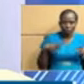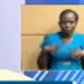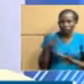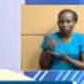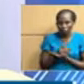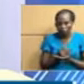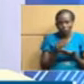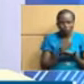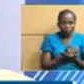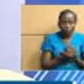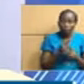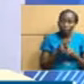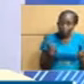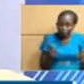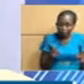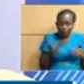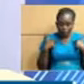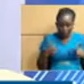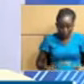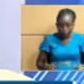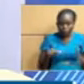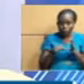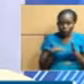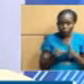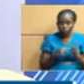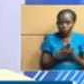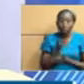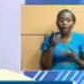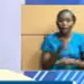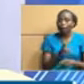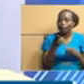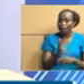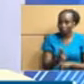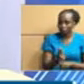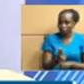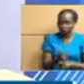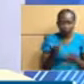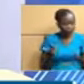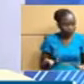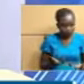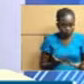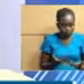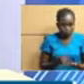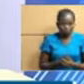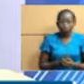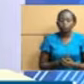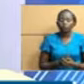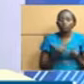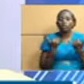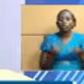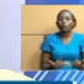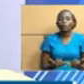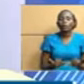savings. Apparently health risks tend to recover very much, and you don't have to wait until retirement to be sick.